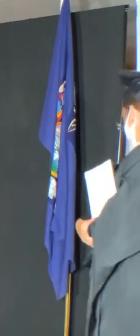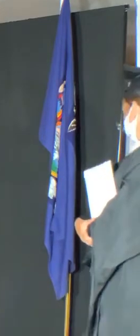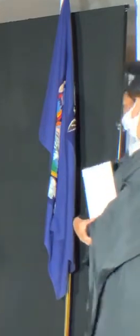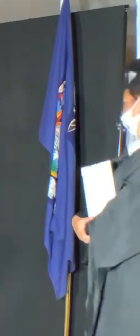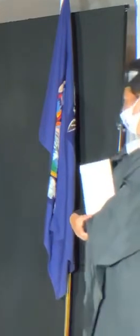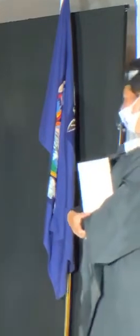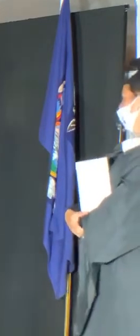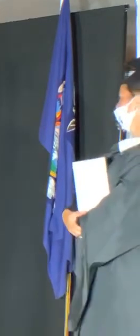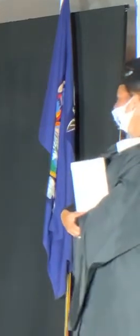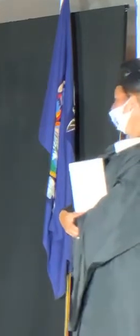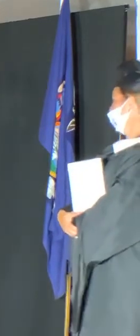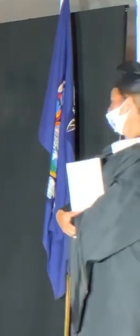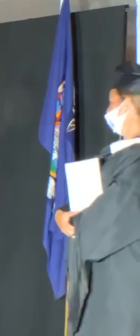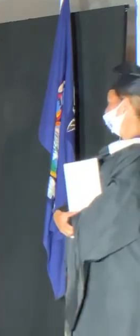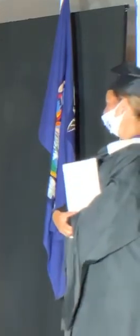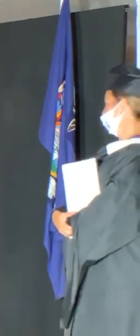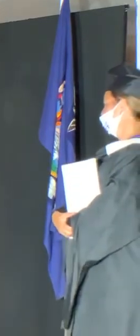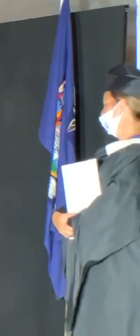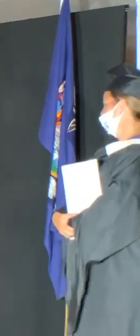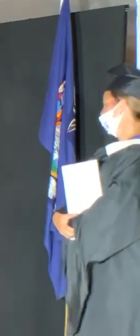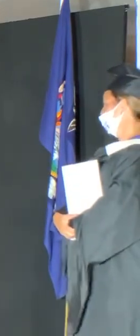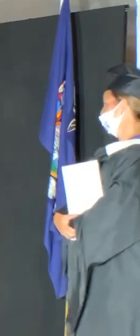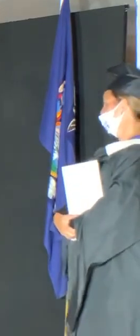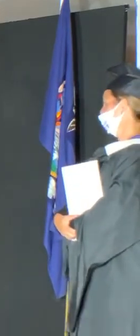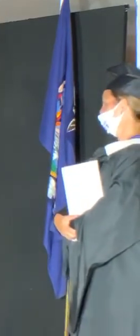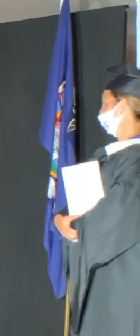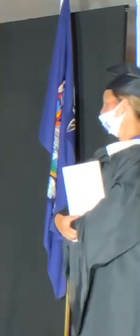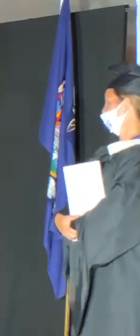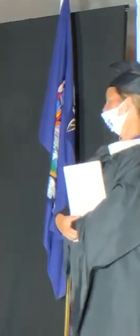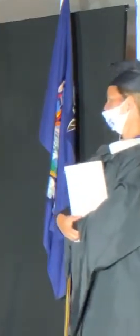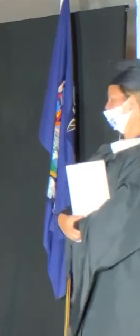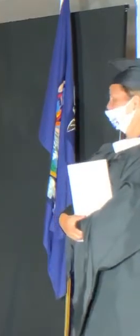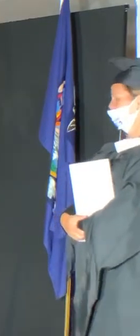Noah John Hogan, diploma presented by